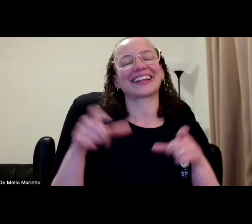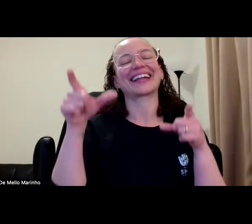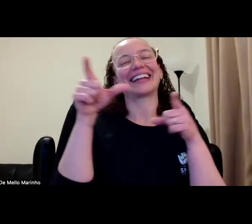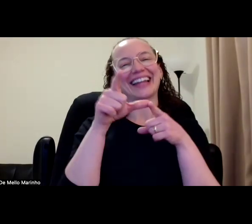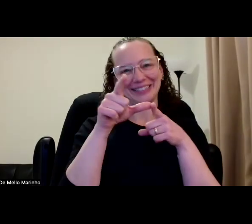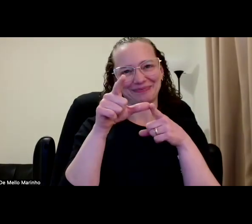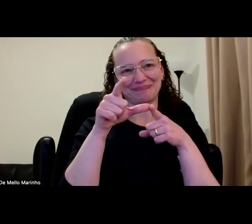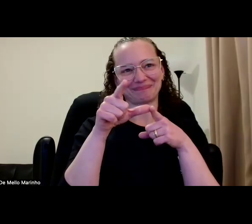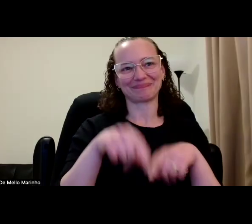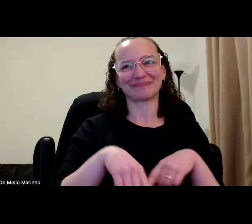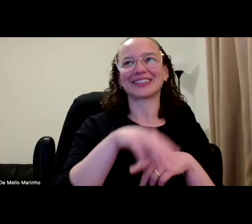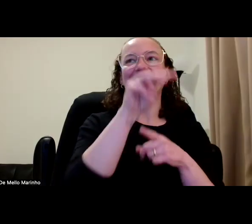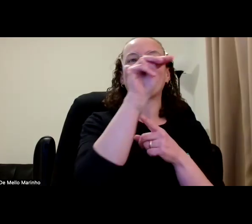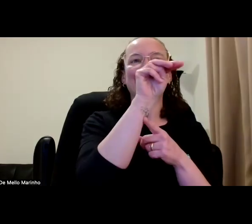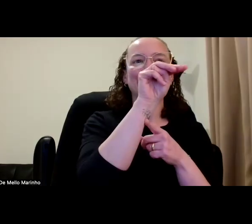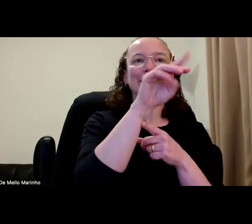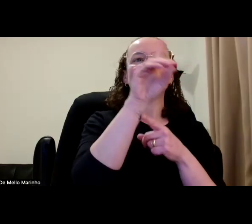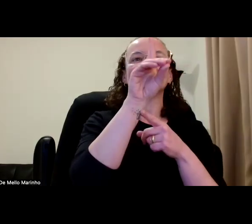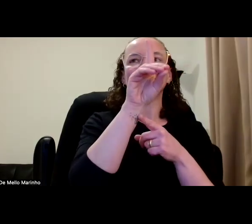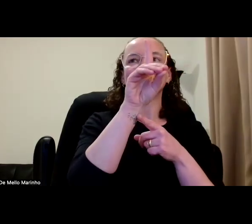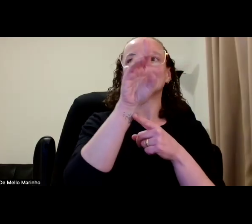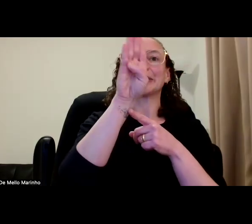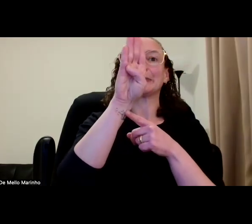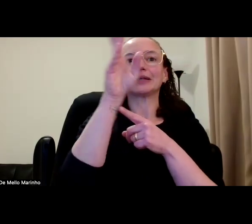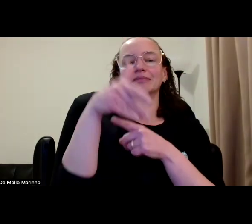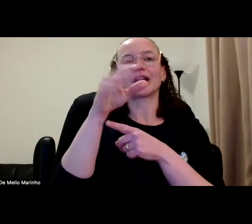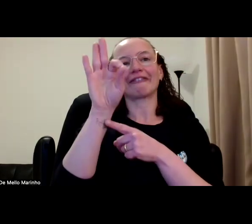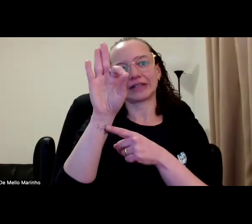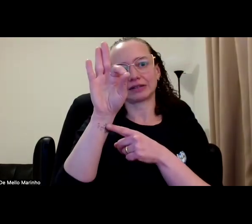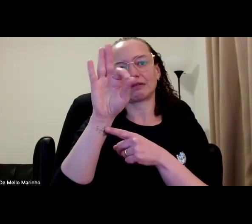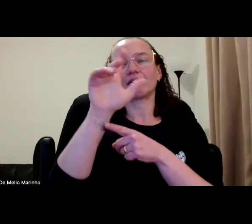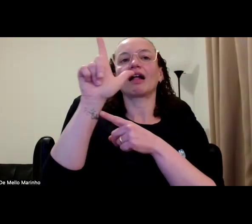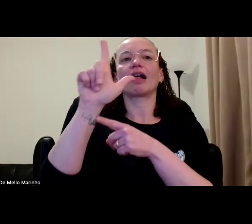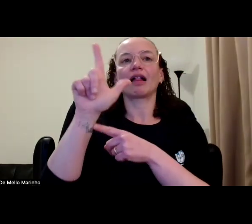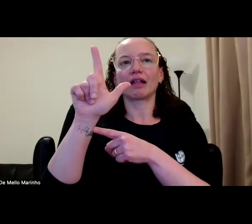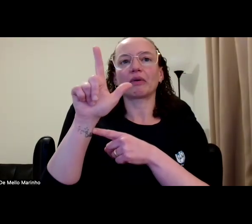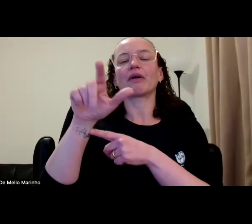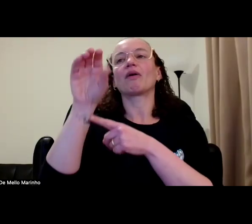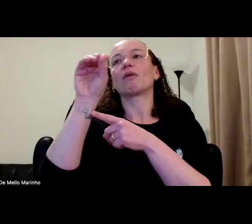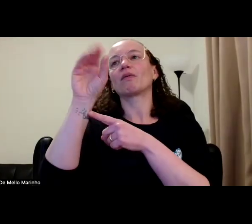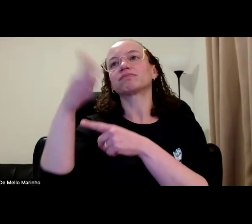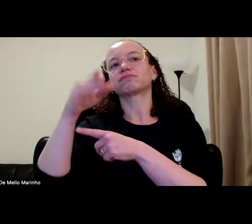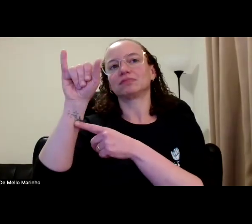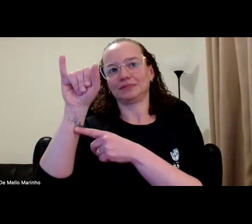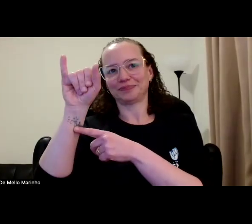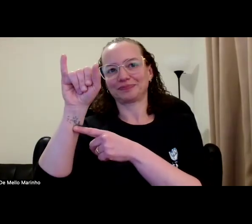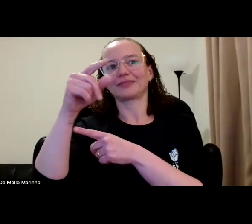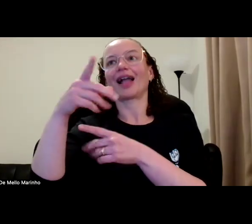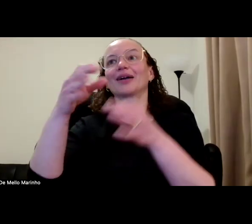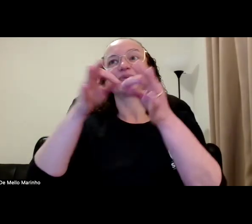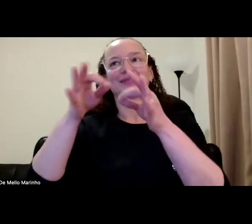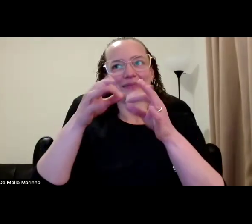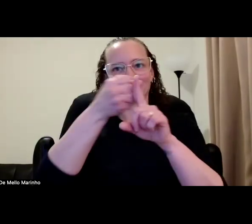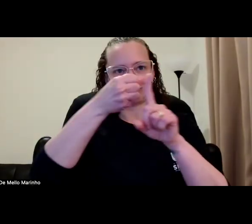And that's represented by letters. M, D, B, P, and F, L,